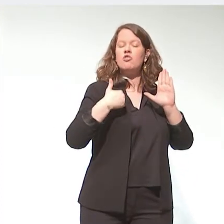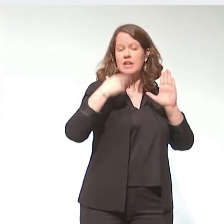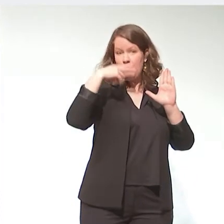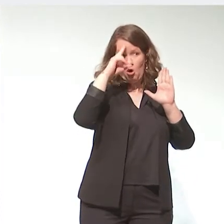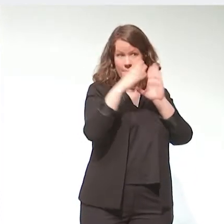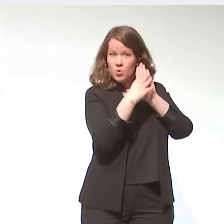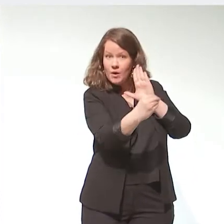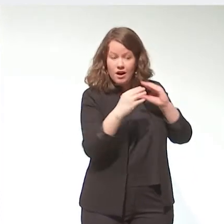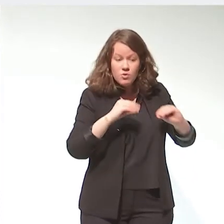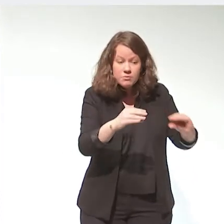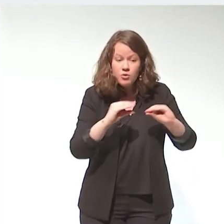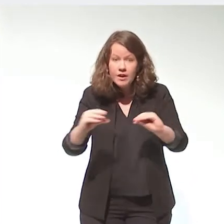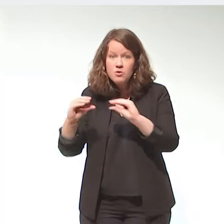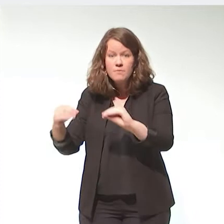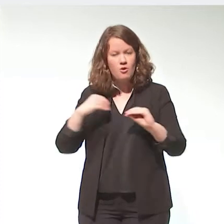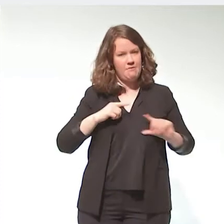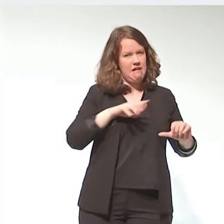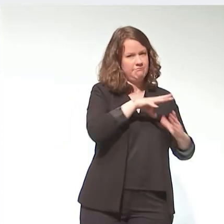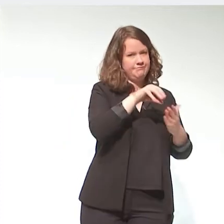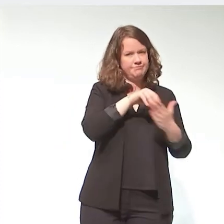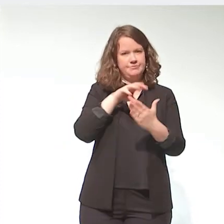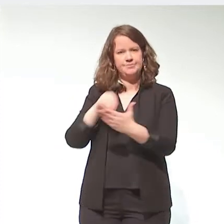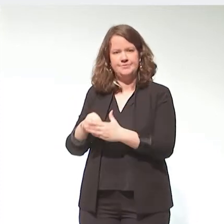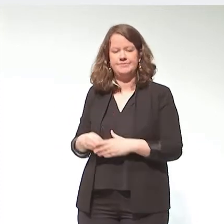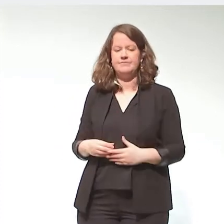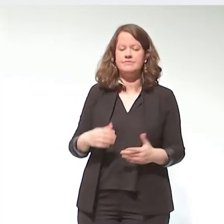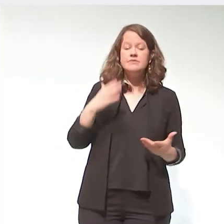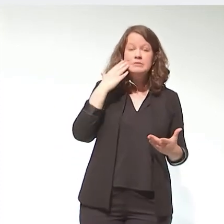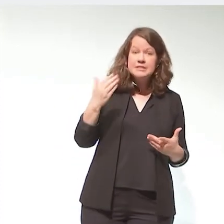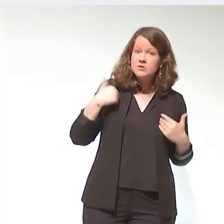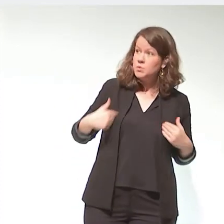following the idea that